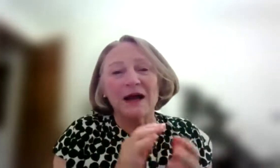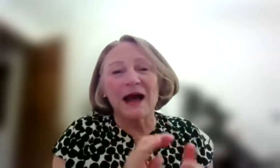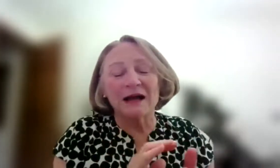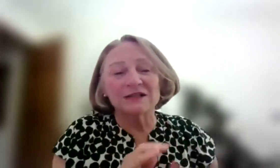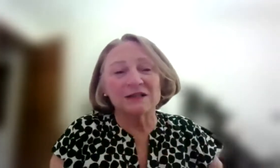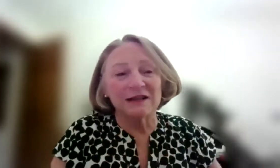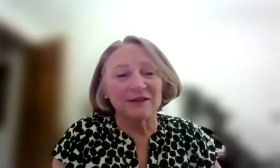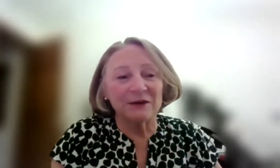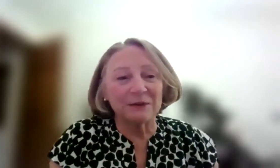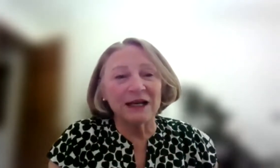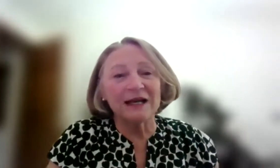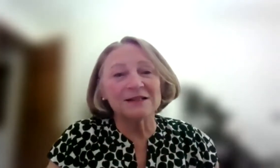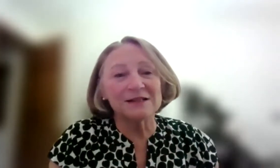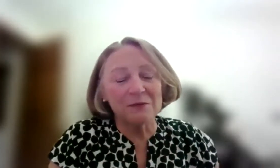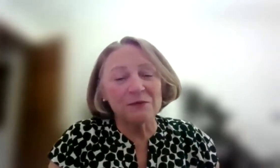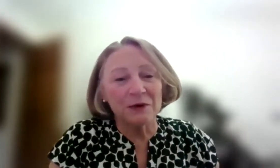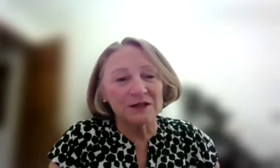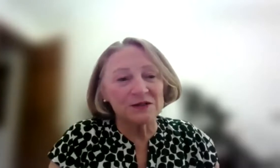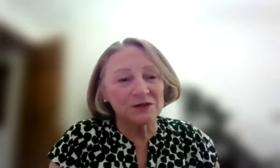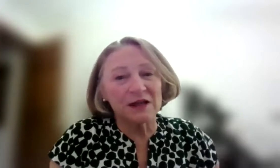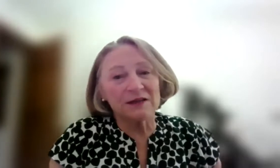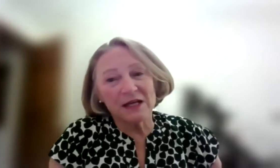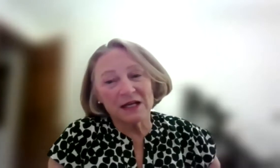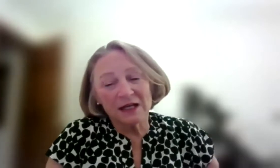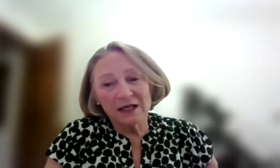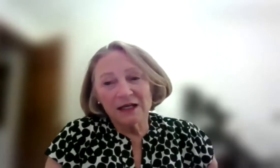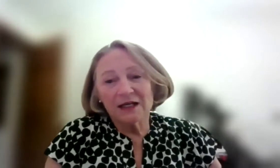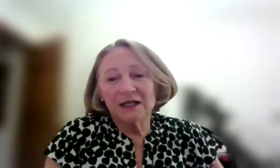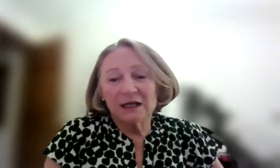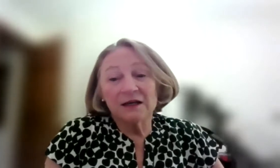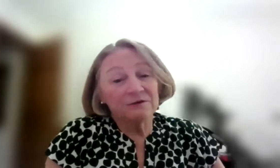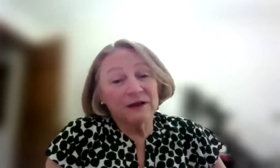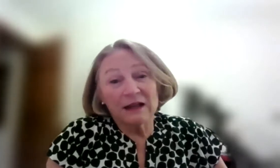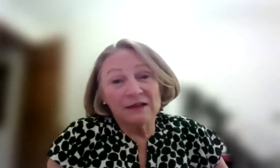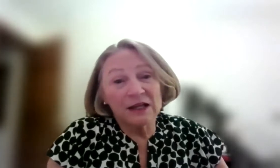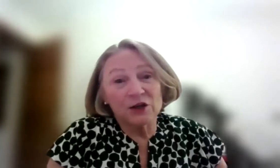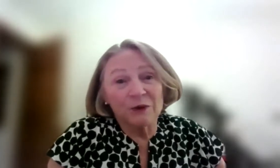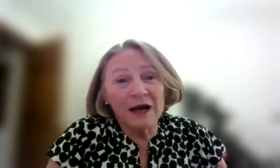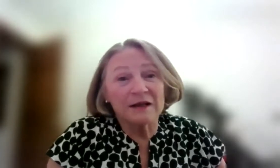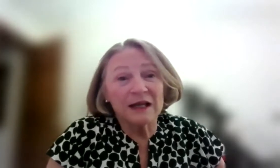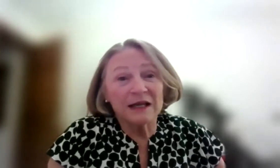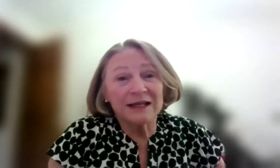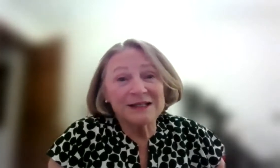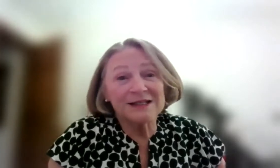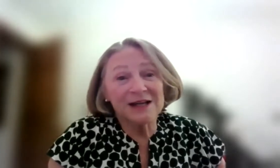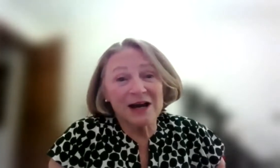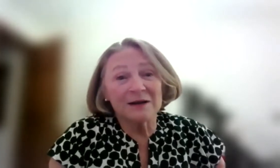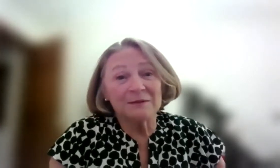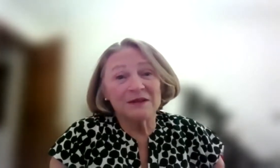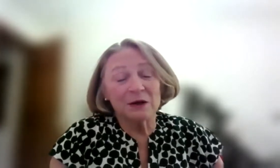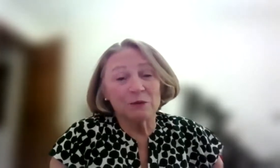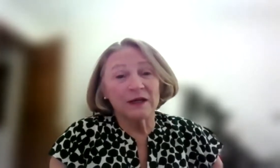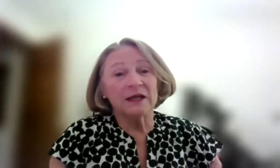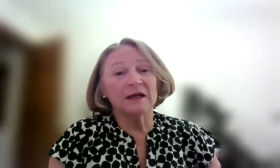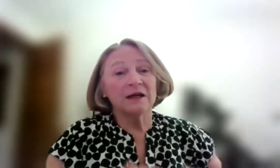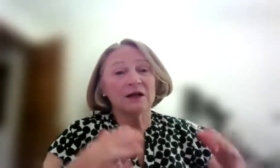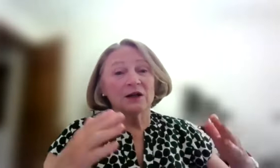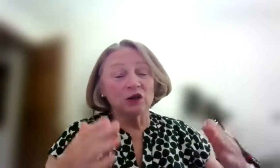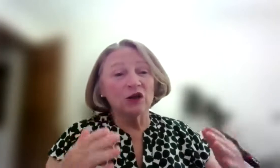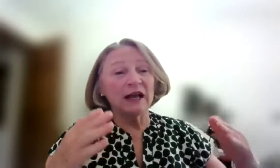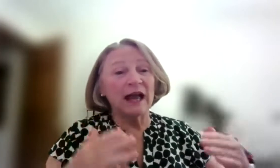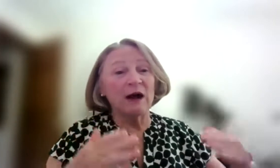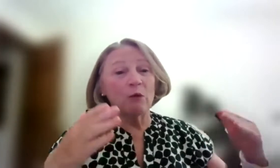more compact living. But at some point, Susan, frankly, I think you're right that it is time that